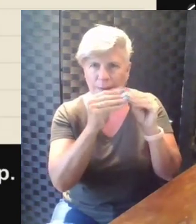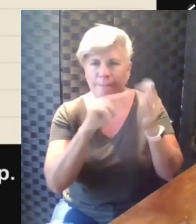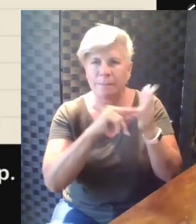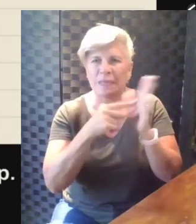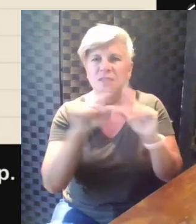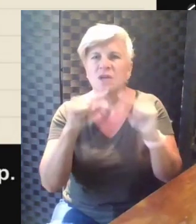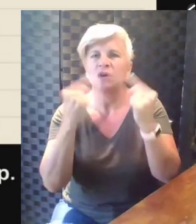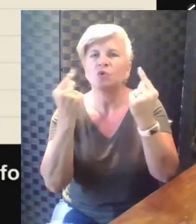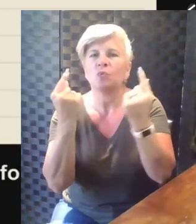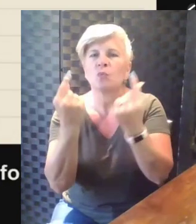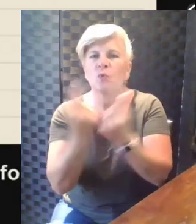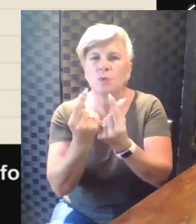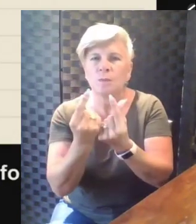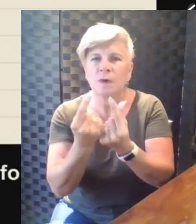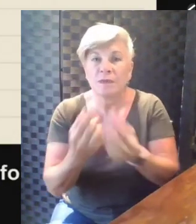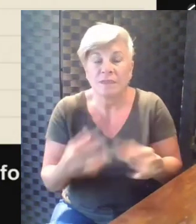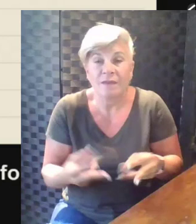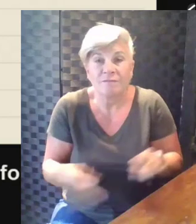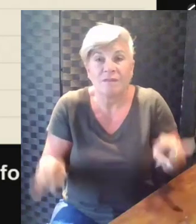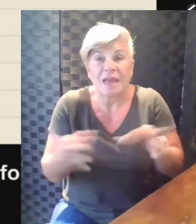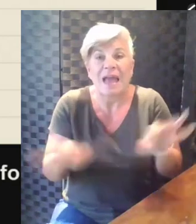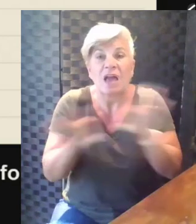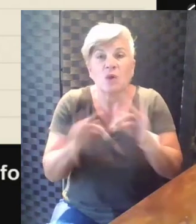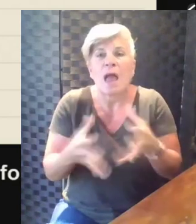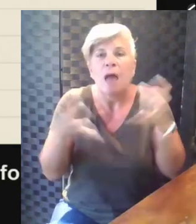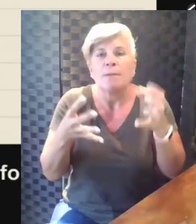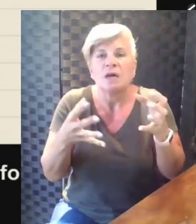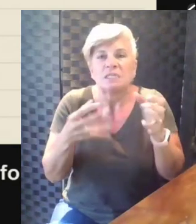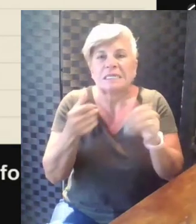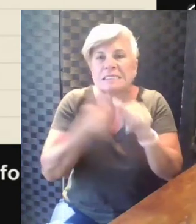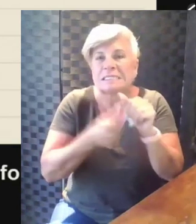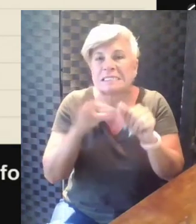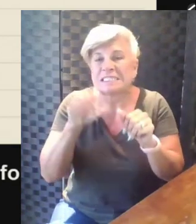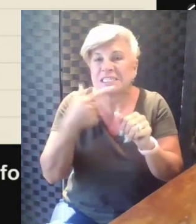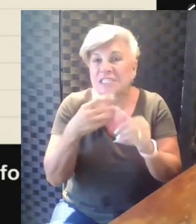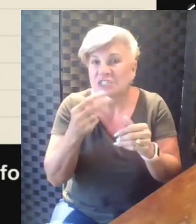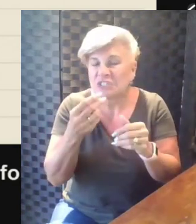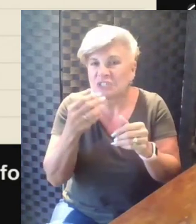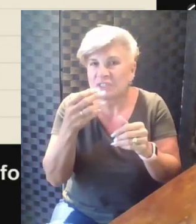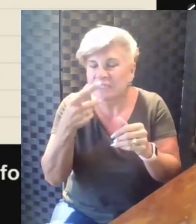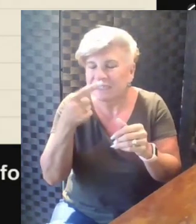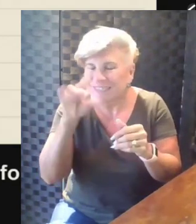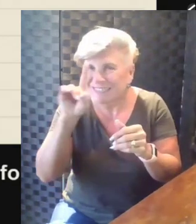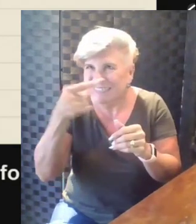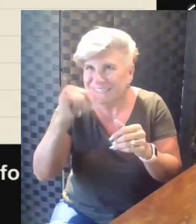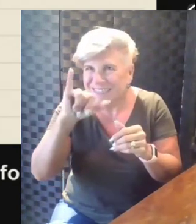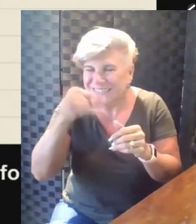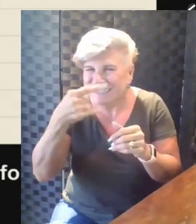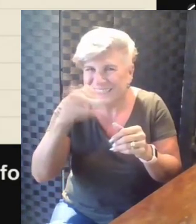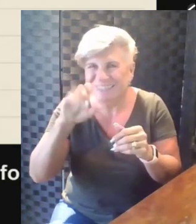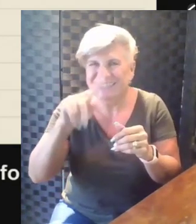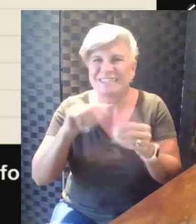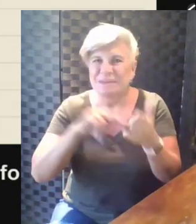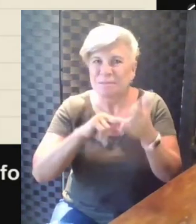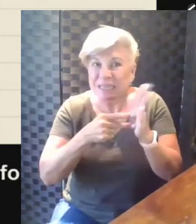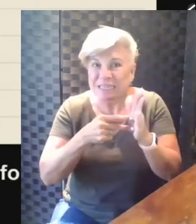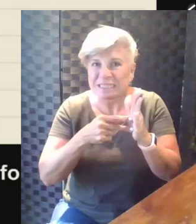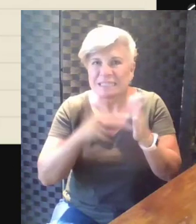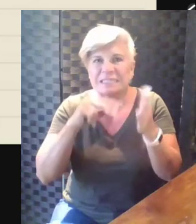group. The value, or how much each digit stands for, depends on its place in the